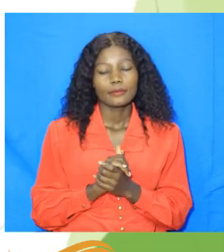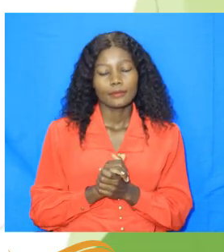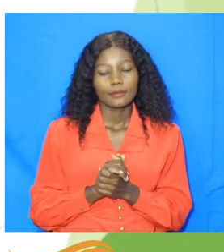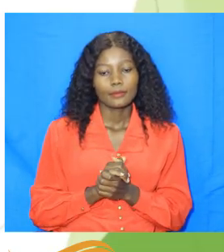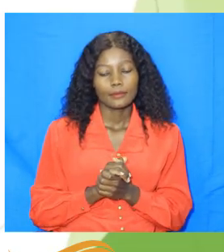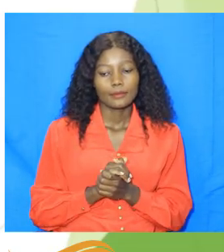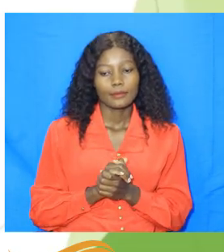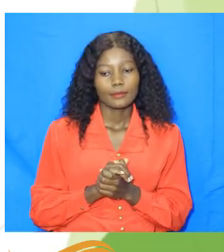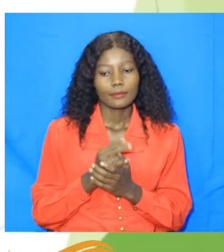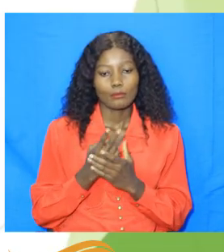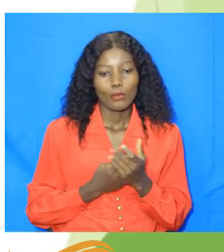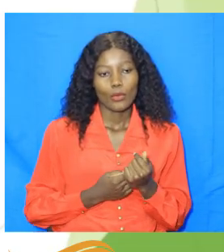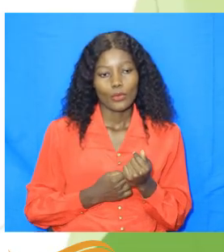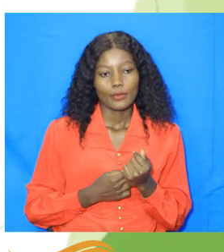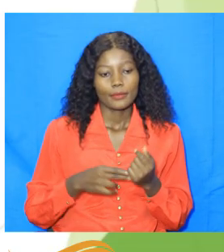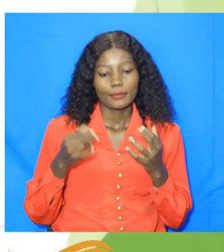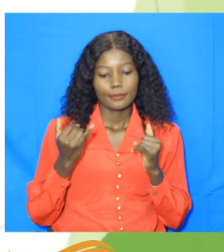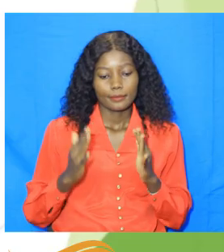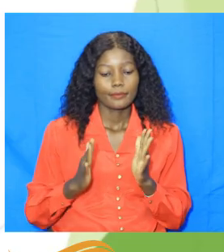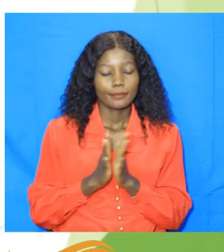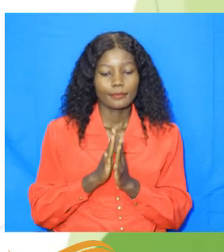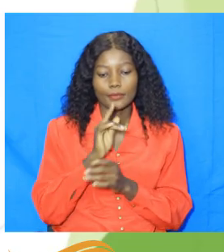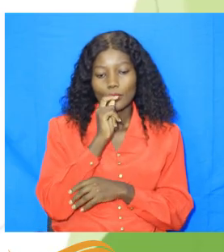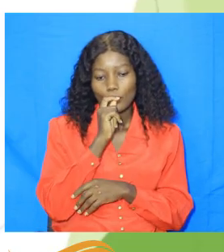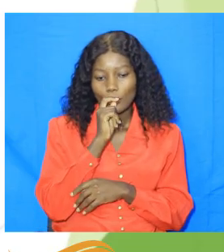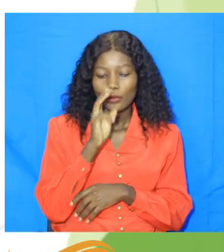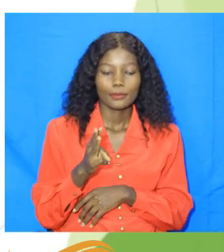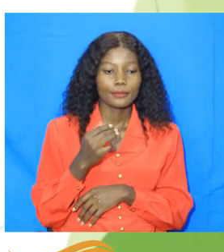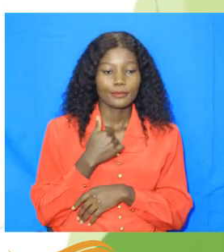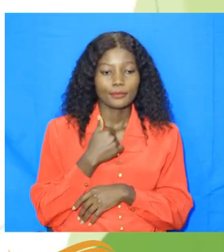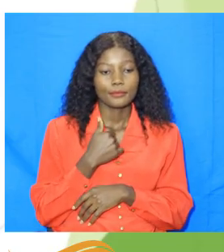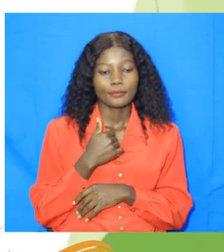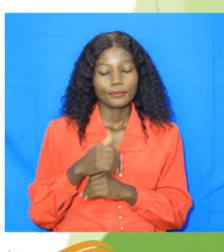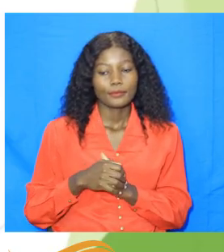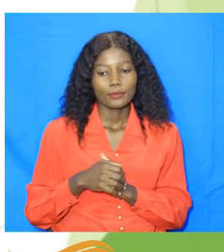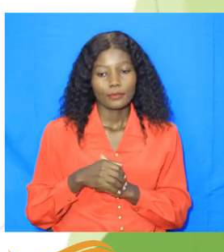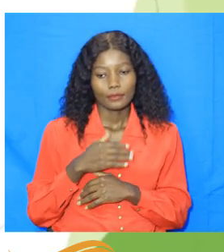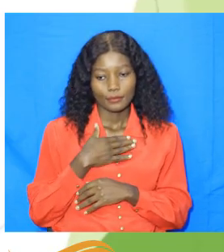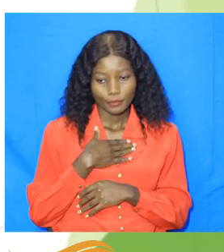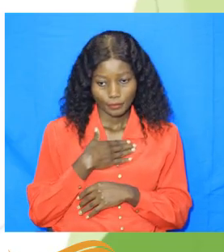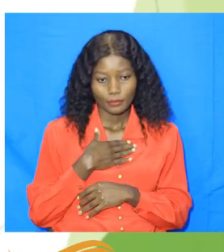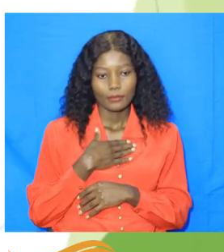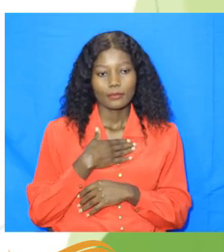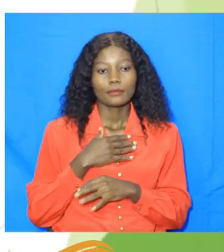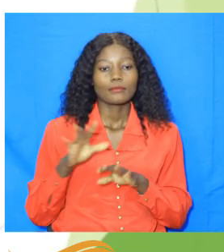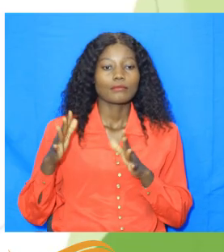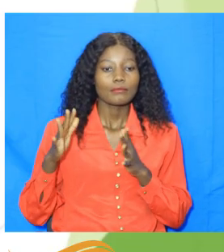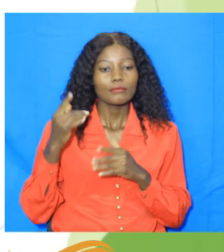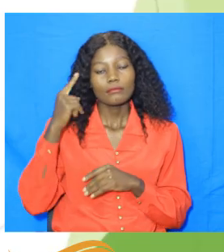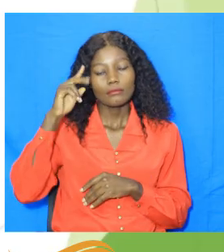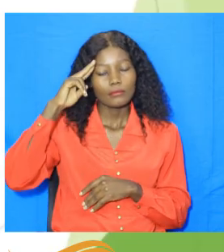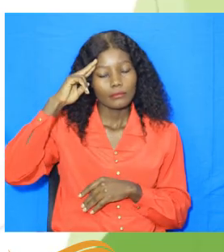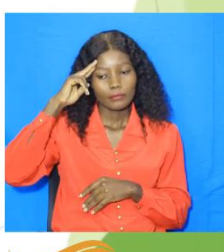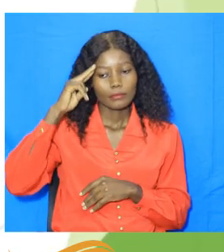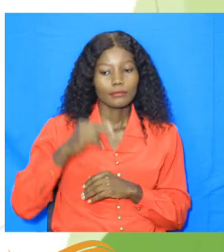Rei. Both the athletes and the referee will have to honor the ceremony of salutation.